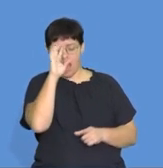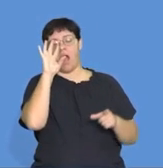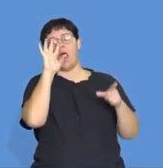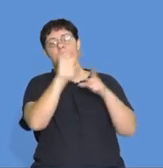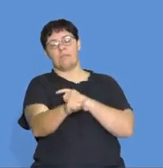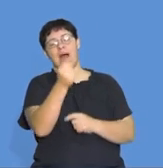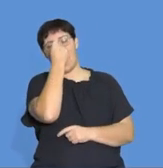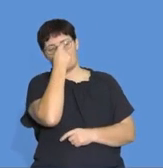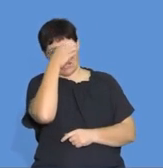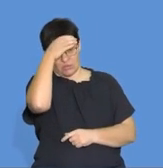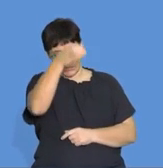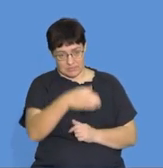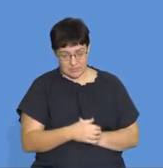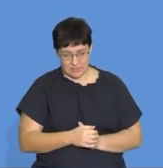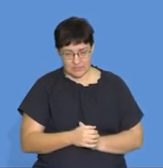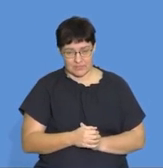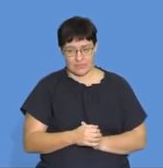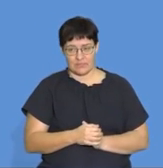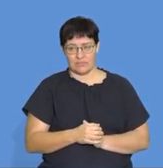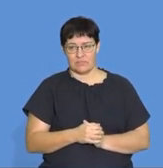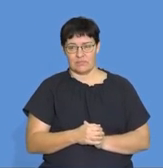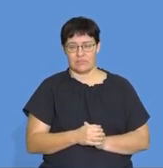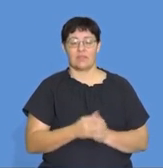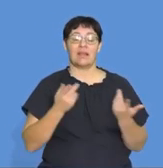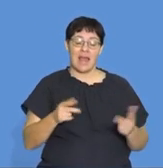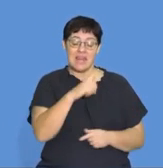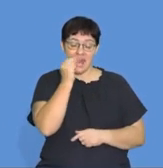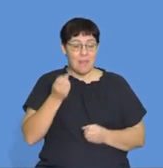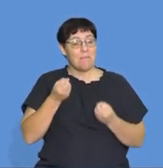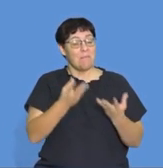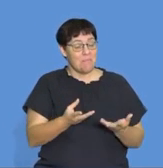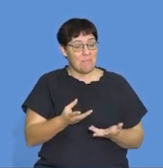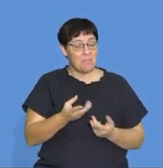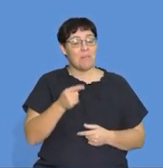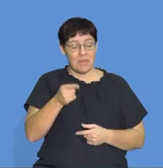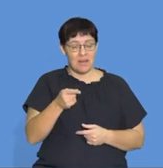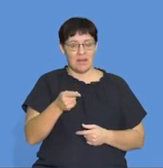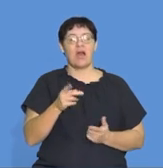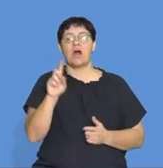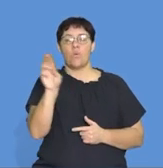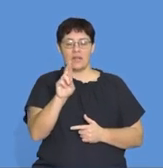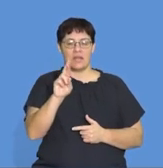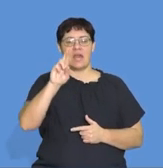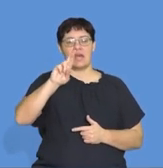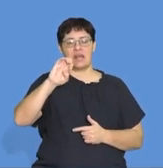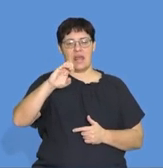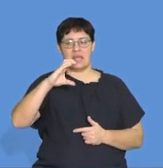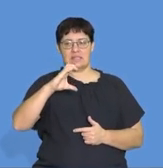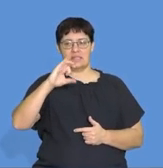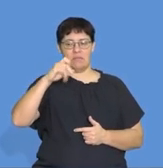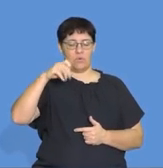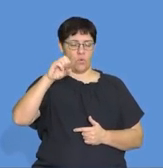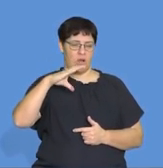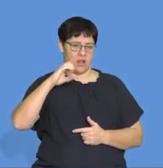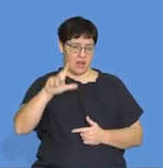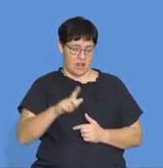the concepts that you are going to use. And the name that I'm just talking about is what we call a reciprocal. So